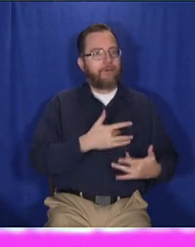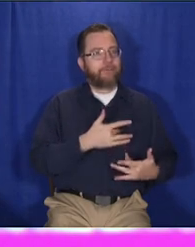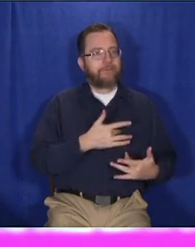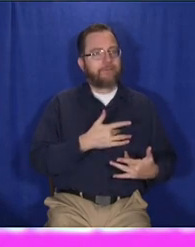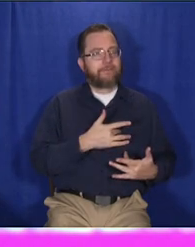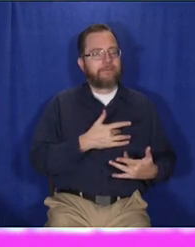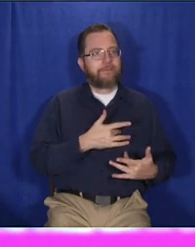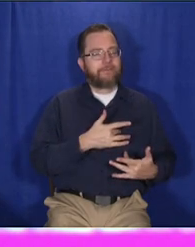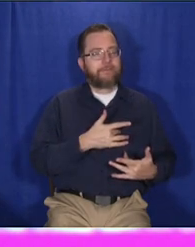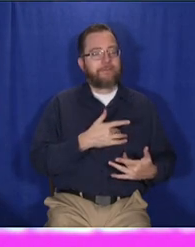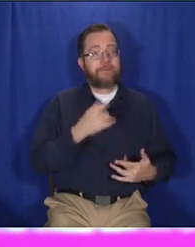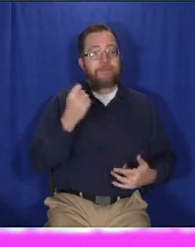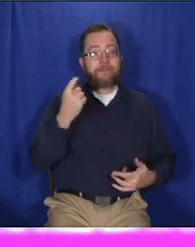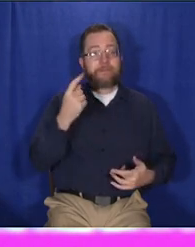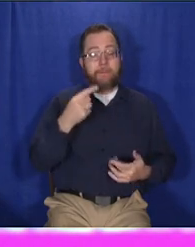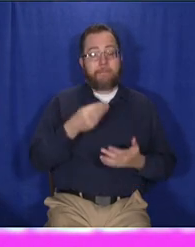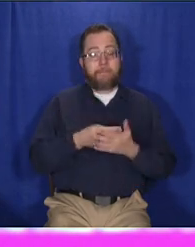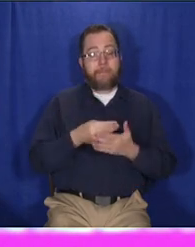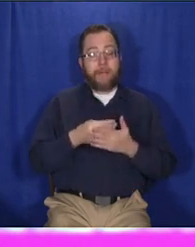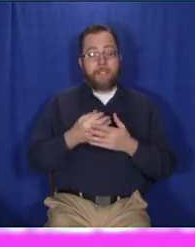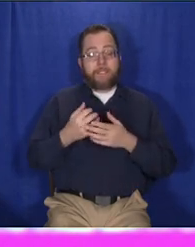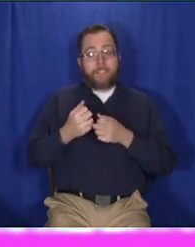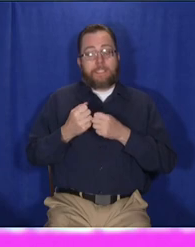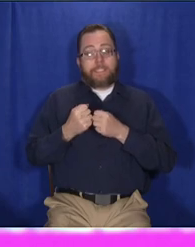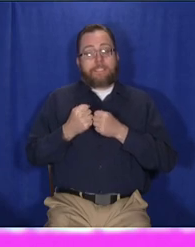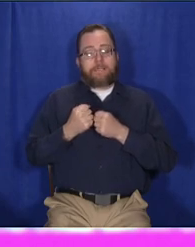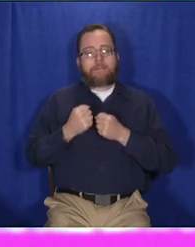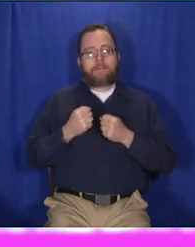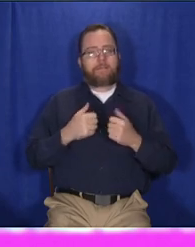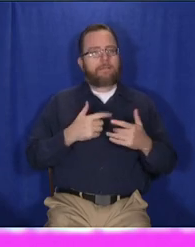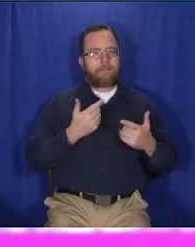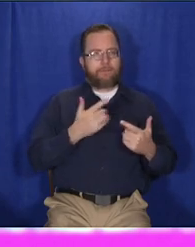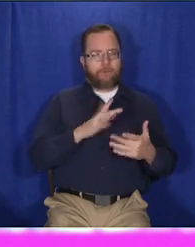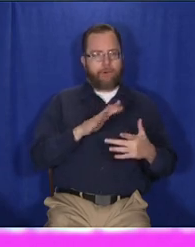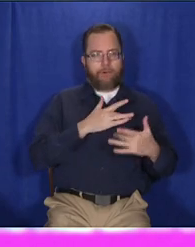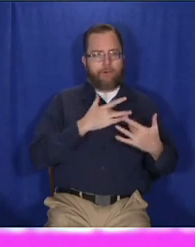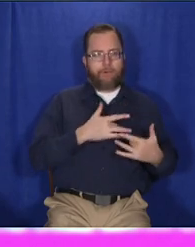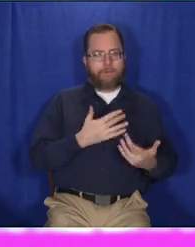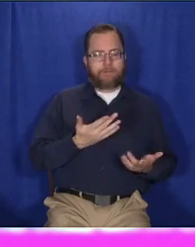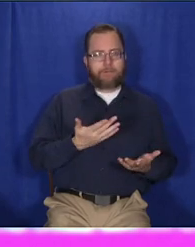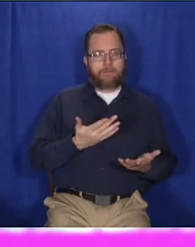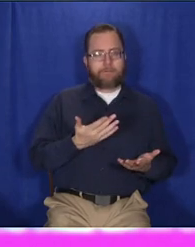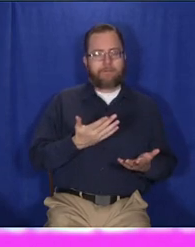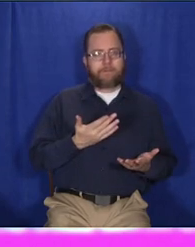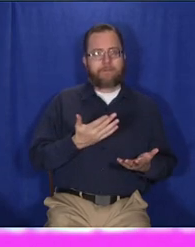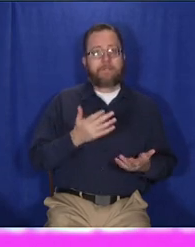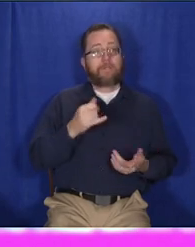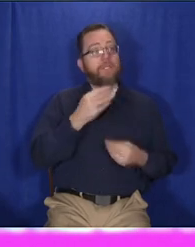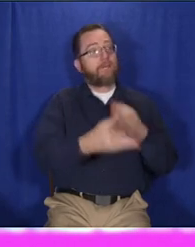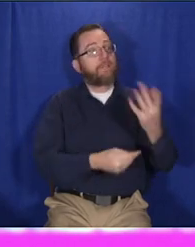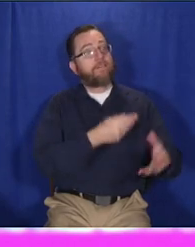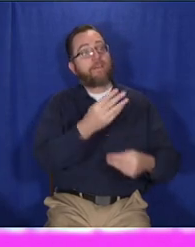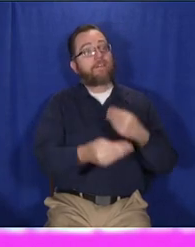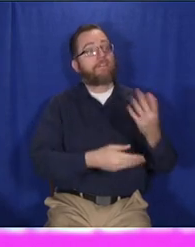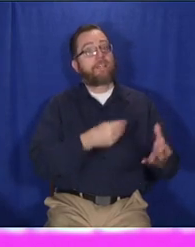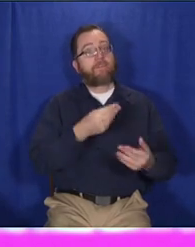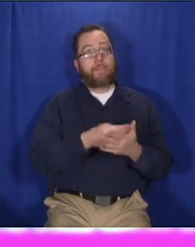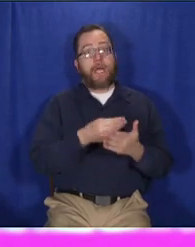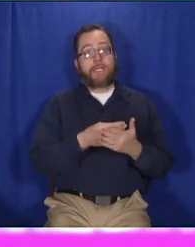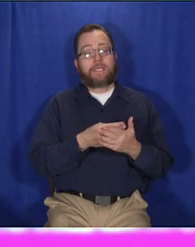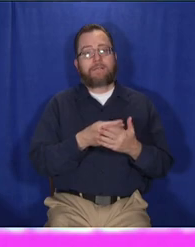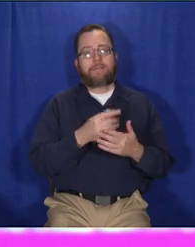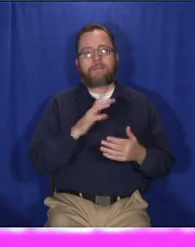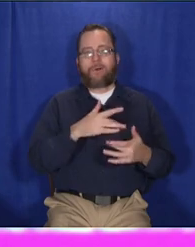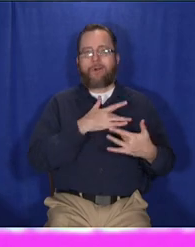in our lives, what we do with our money always reveals what's happening in our hearts. This is what Jesus says in Matthew chapter 6,